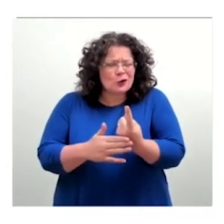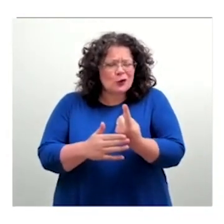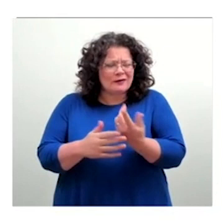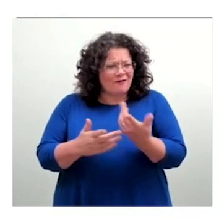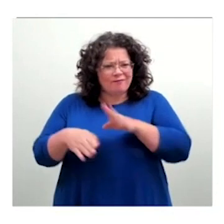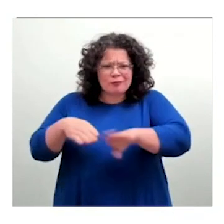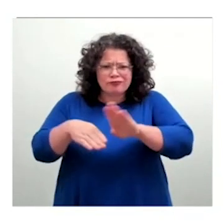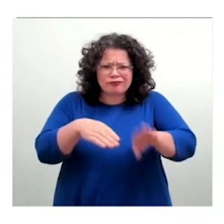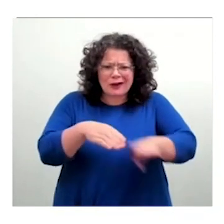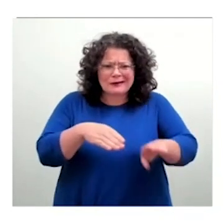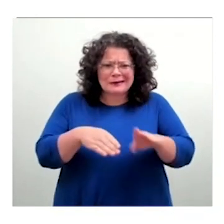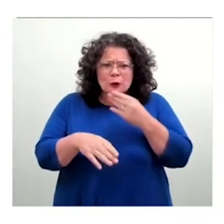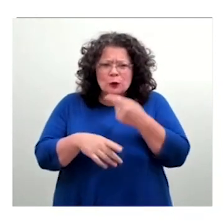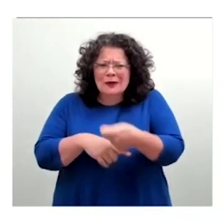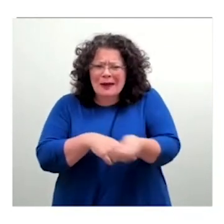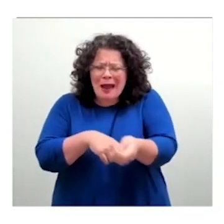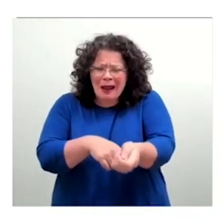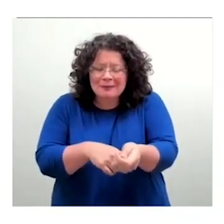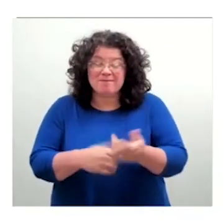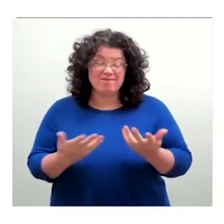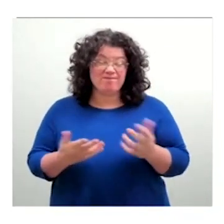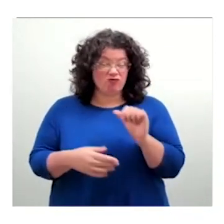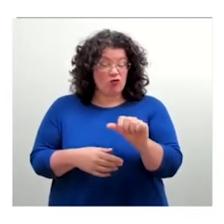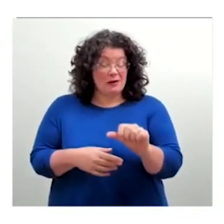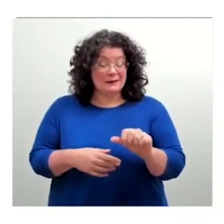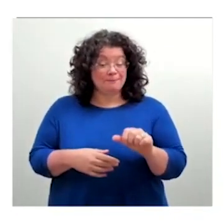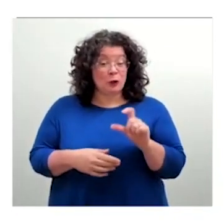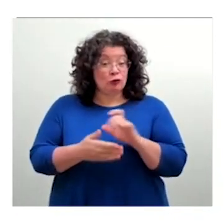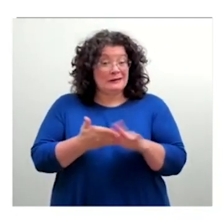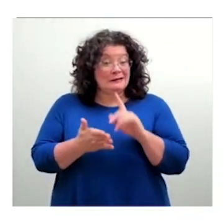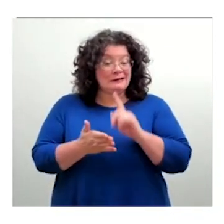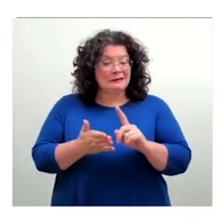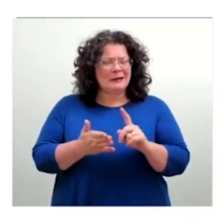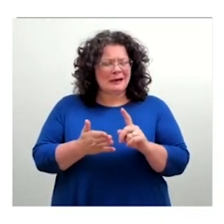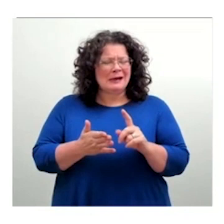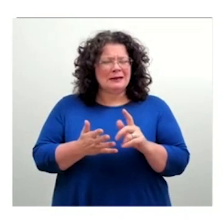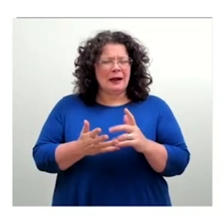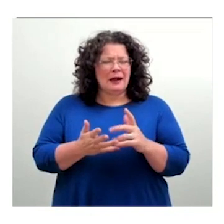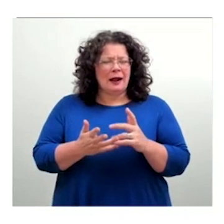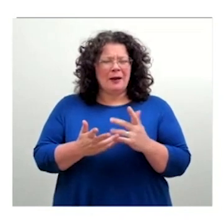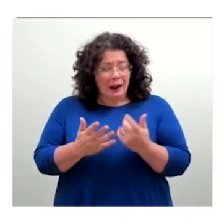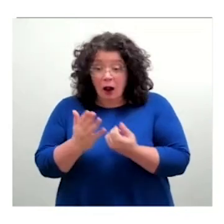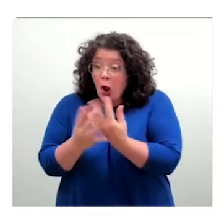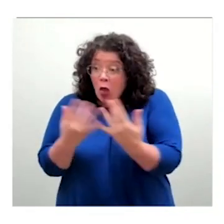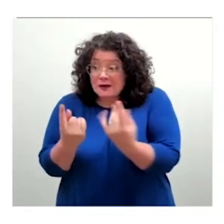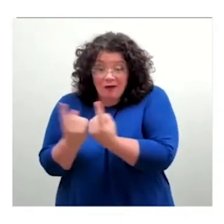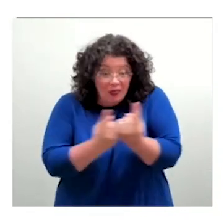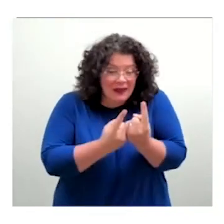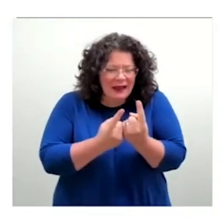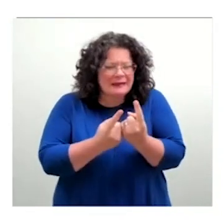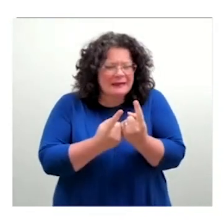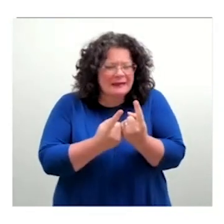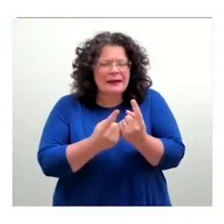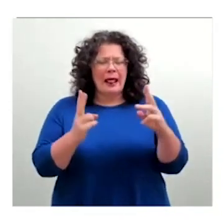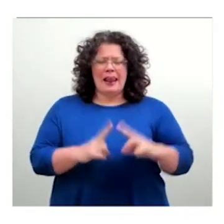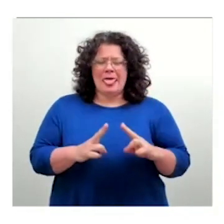And again, any additional technology that we're thinking that might be useful, again, it has to